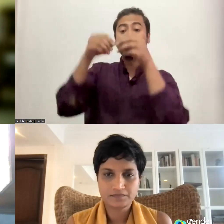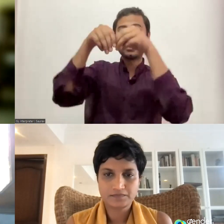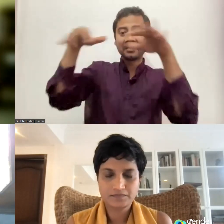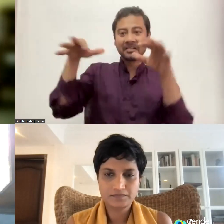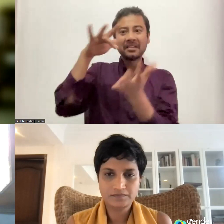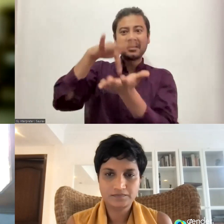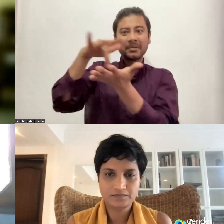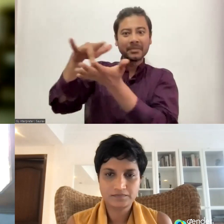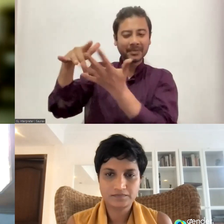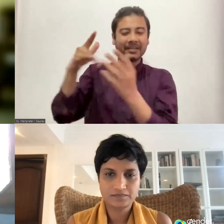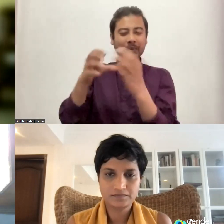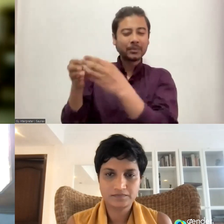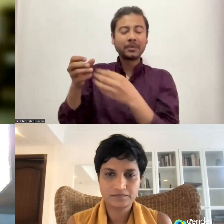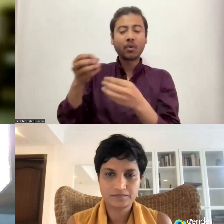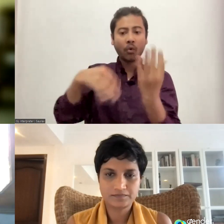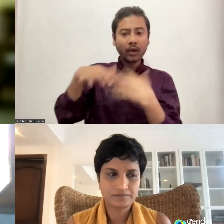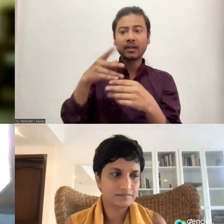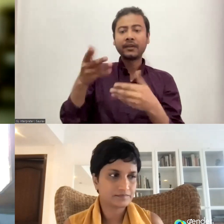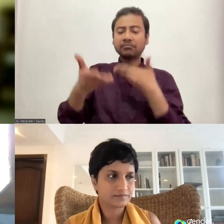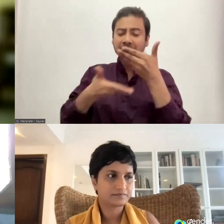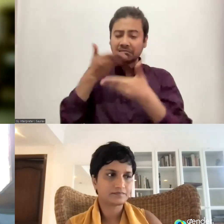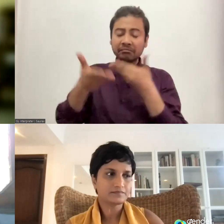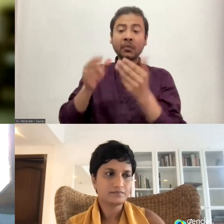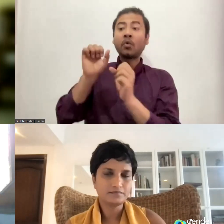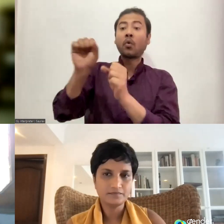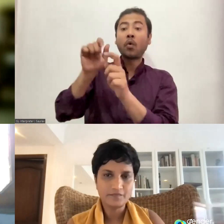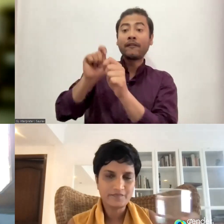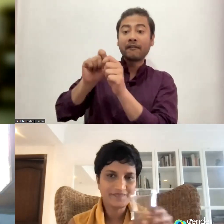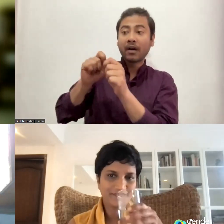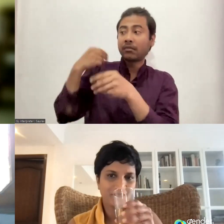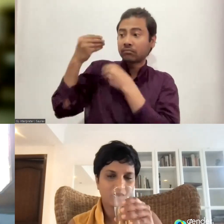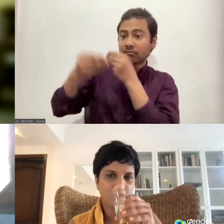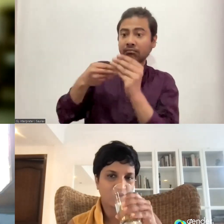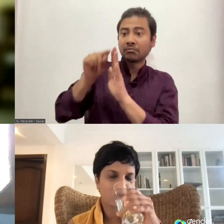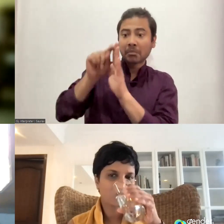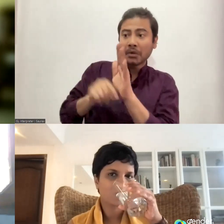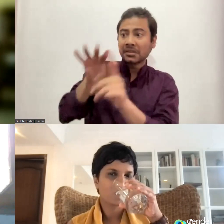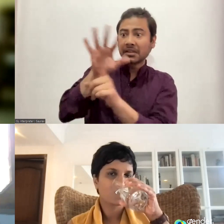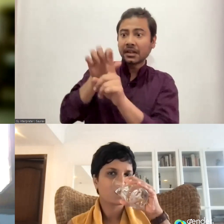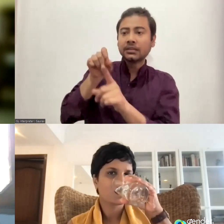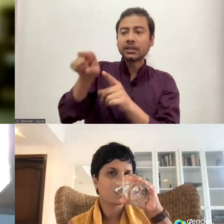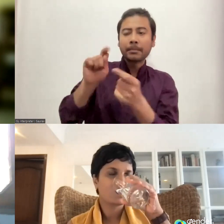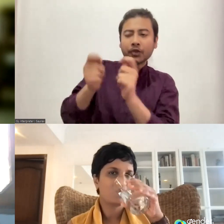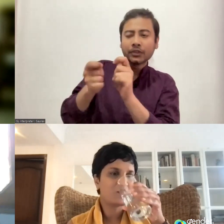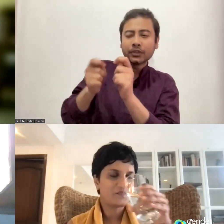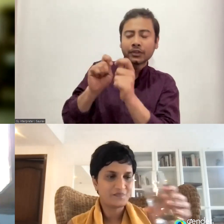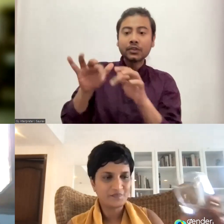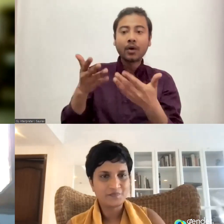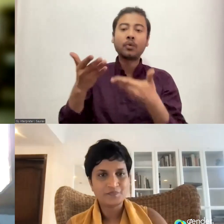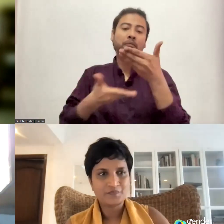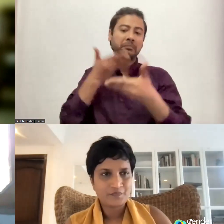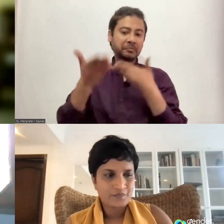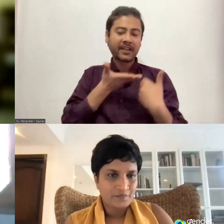and cultures on gender equality. Welcome to you both. I would also like to spotlight our Indian Sign Language